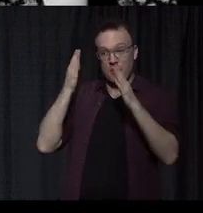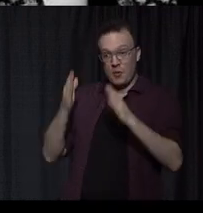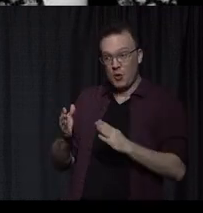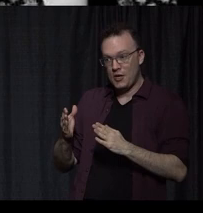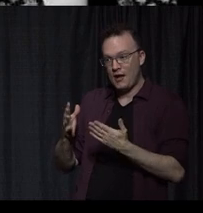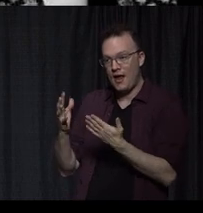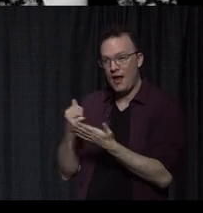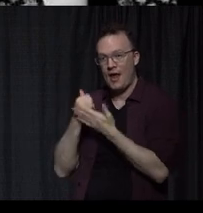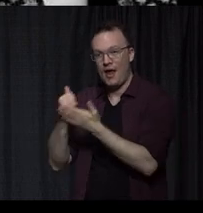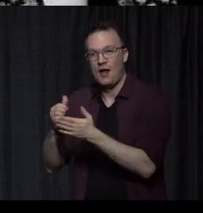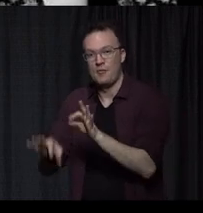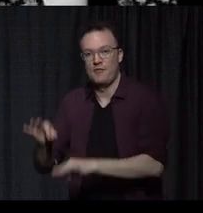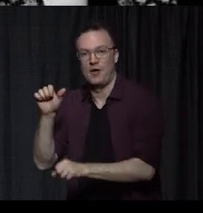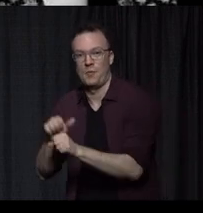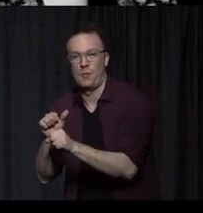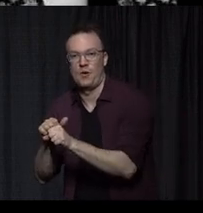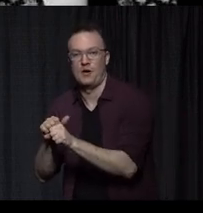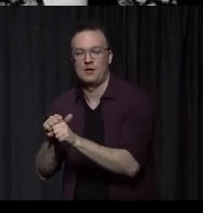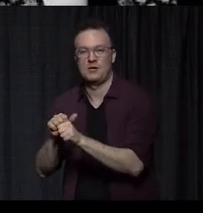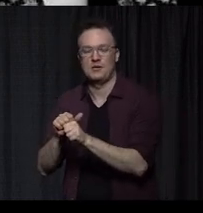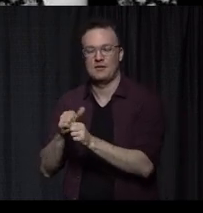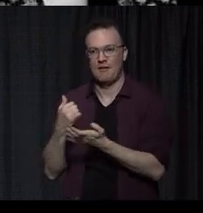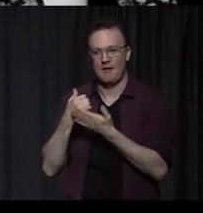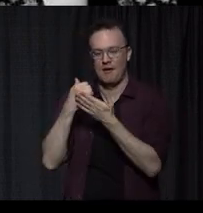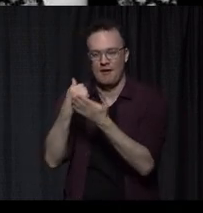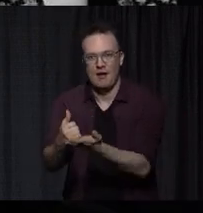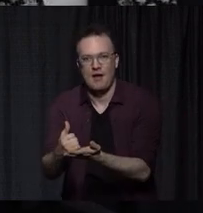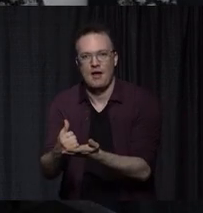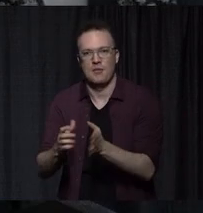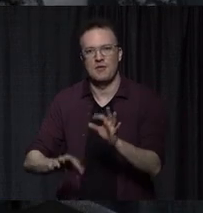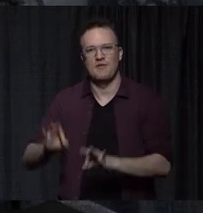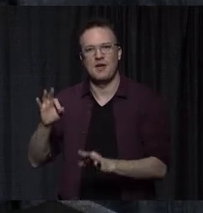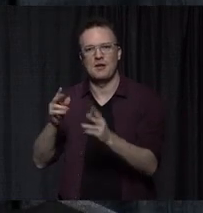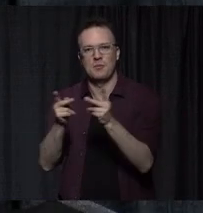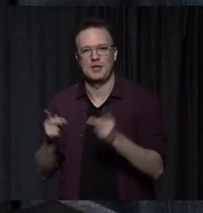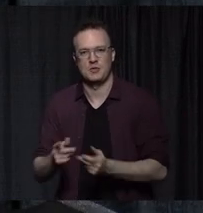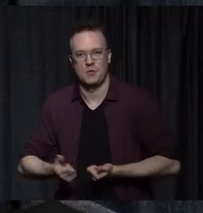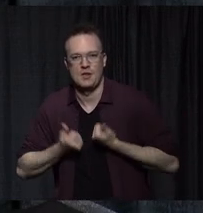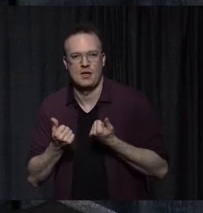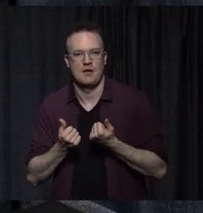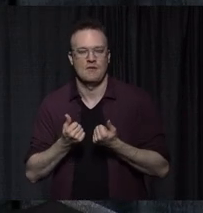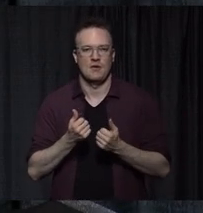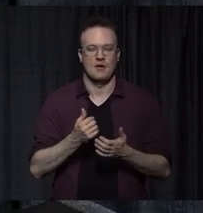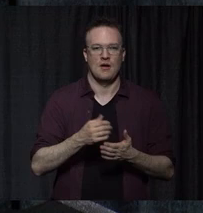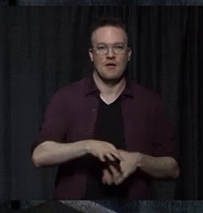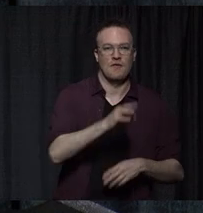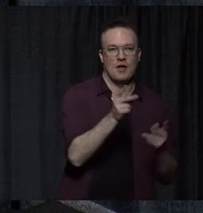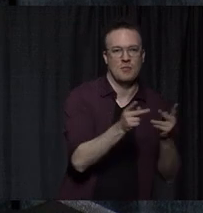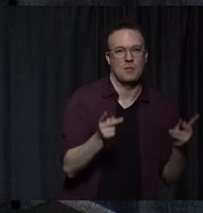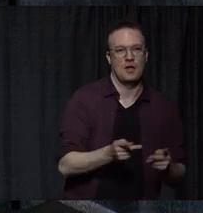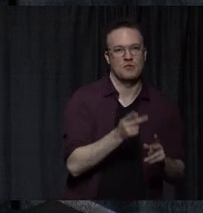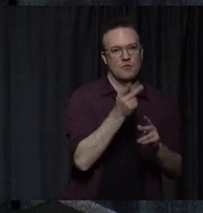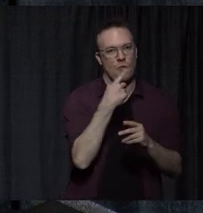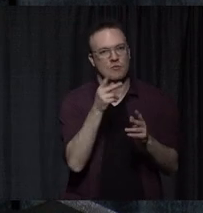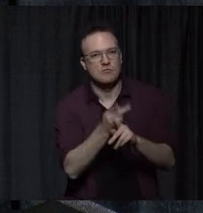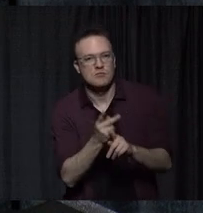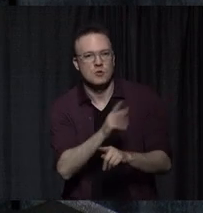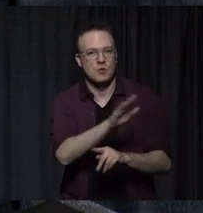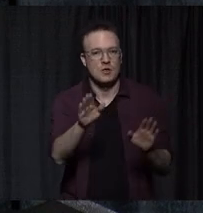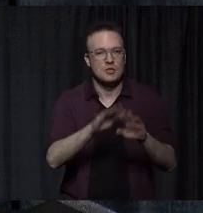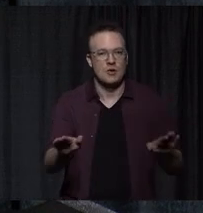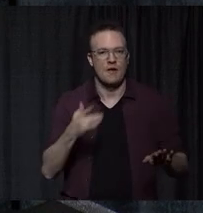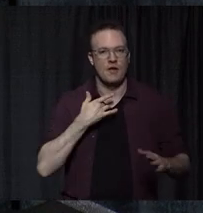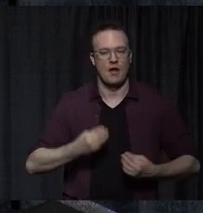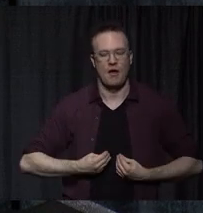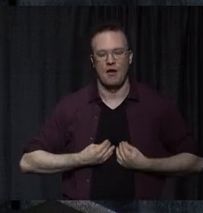job, secure, find housing, access childcare, and organize a corn roast in